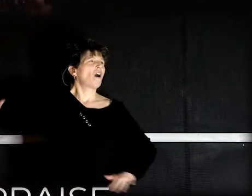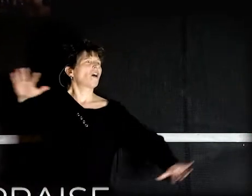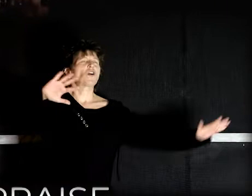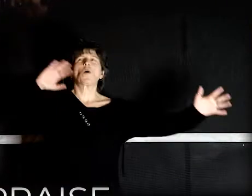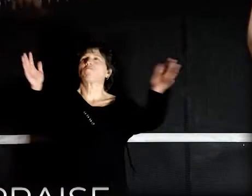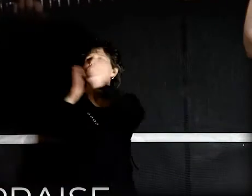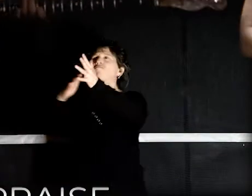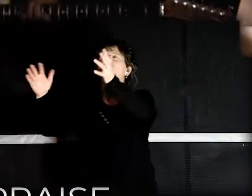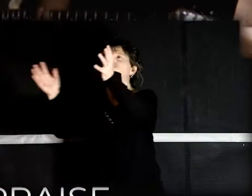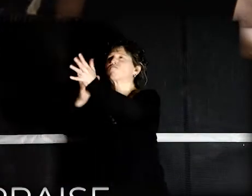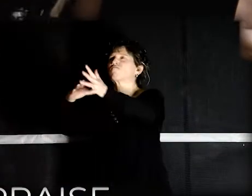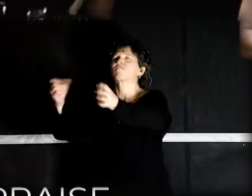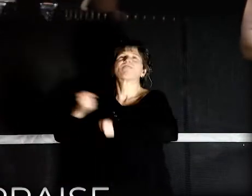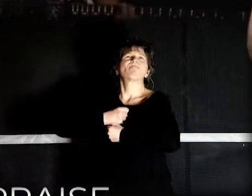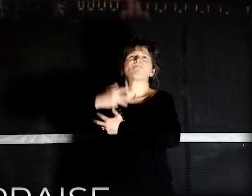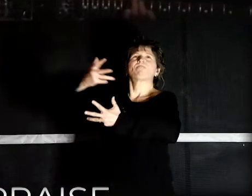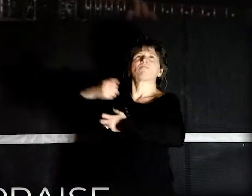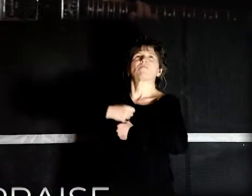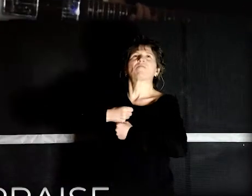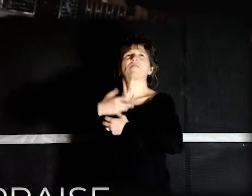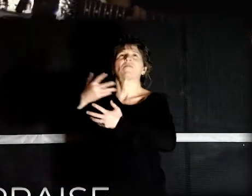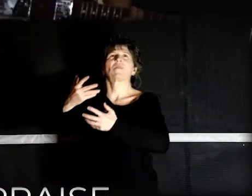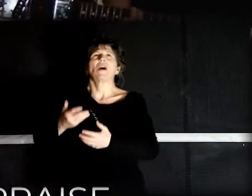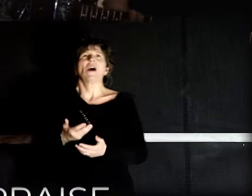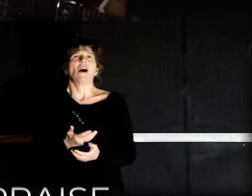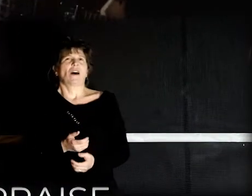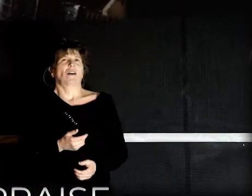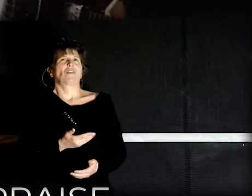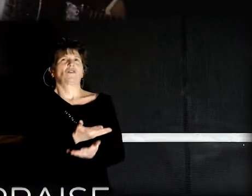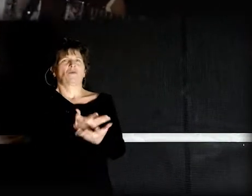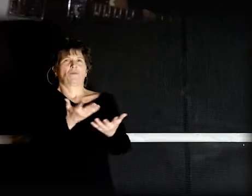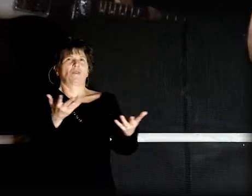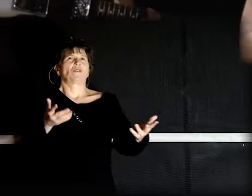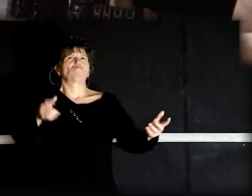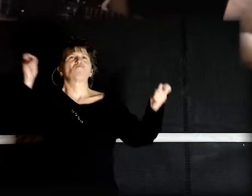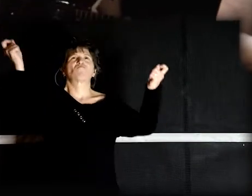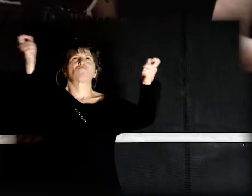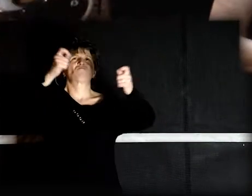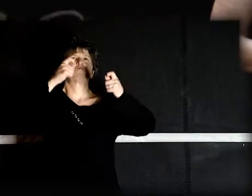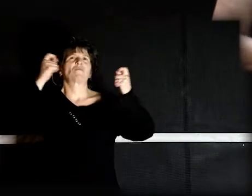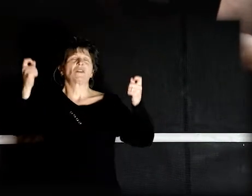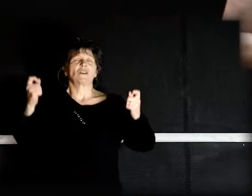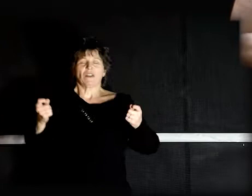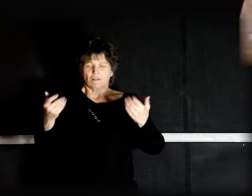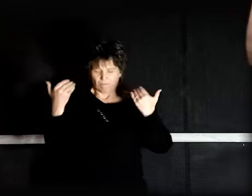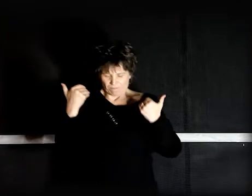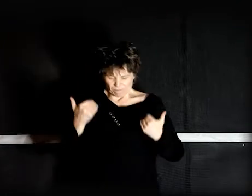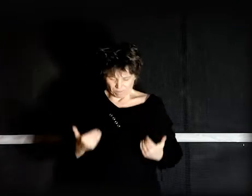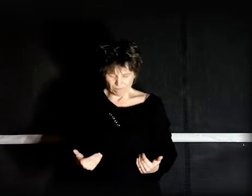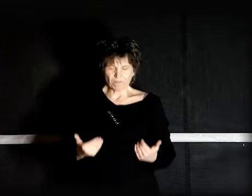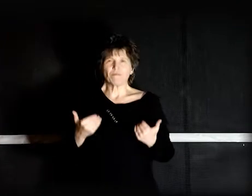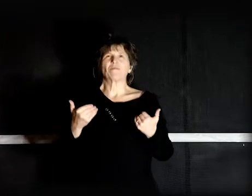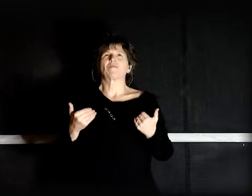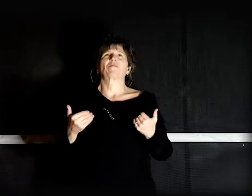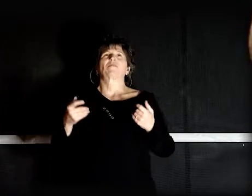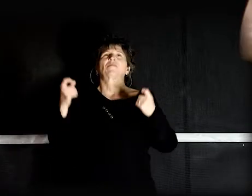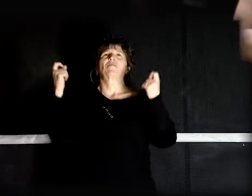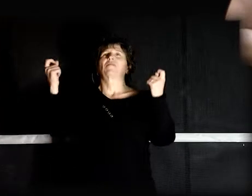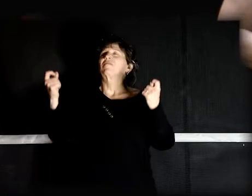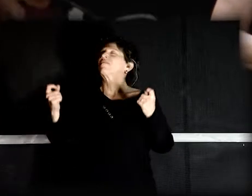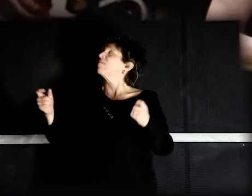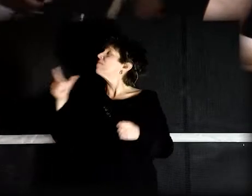And all the earth will shout your praise. Our hearts will cry,